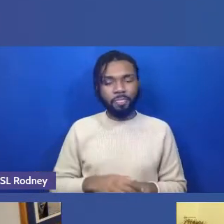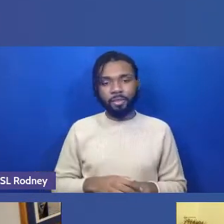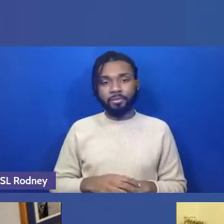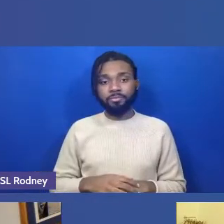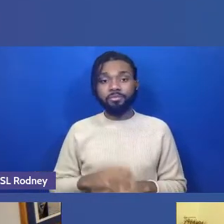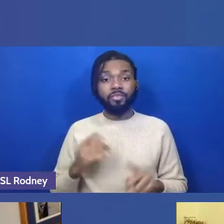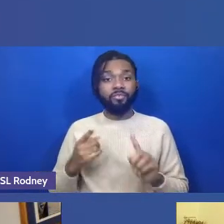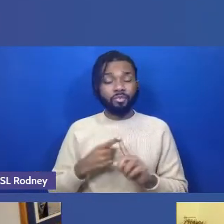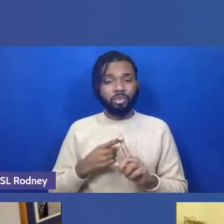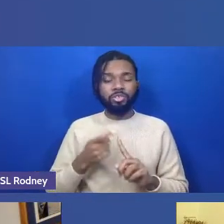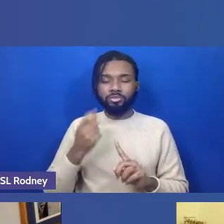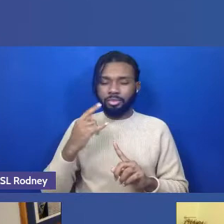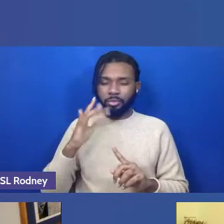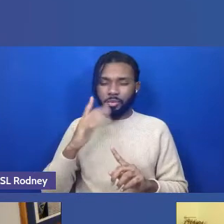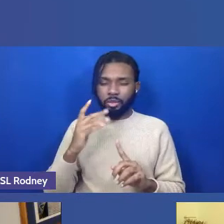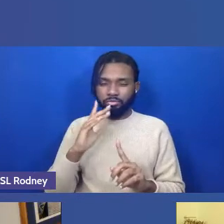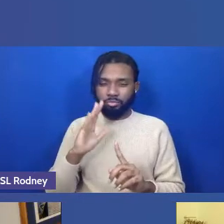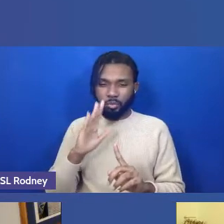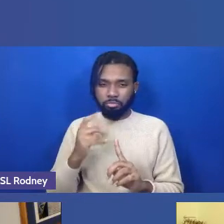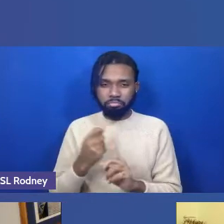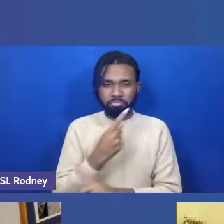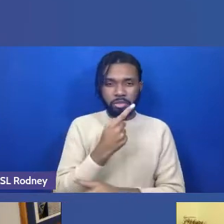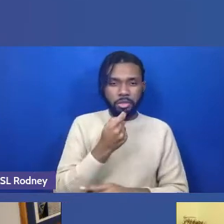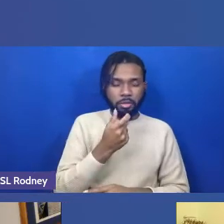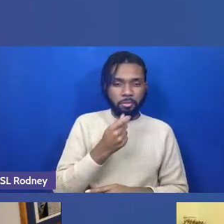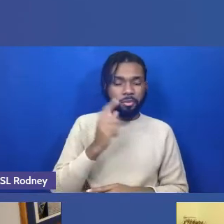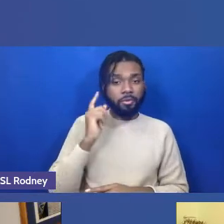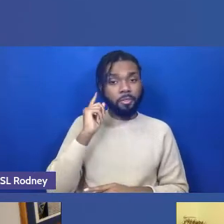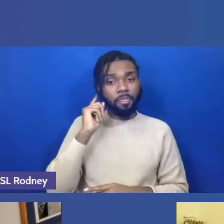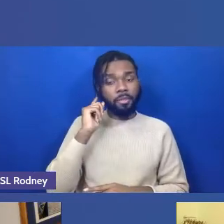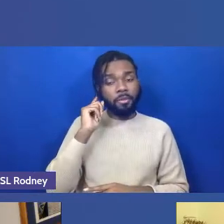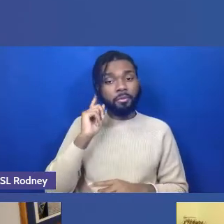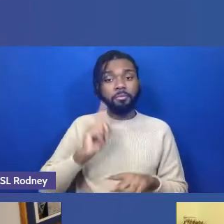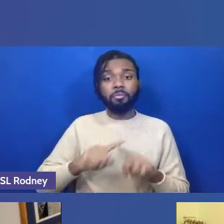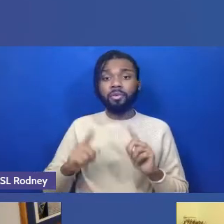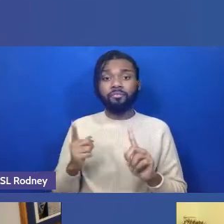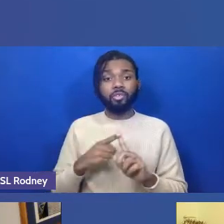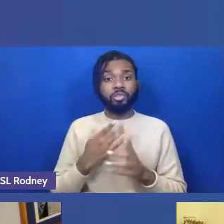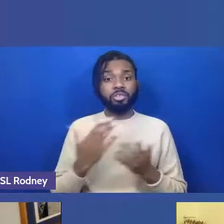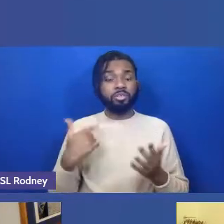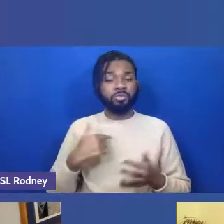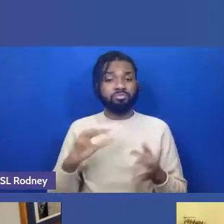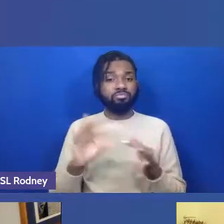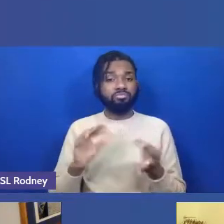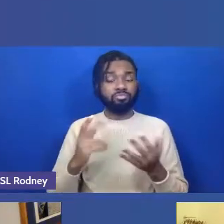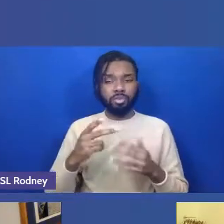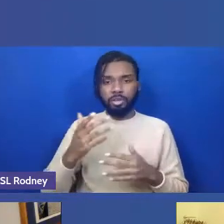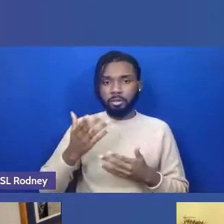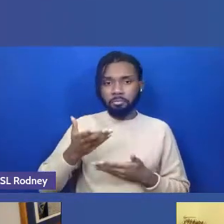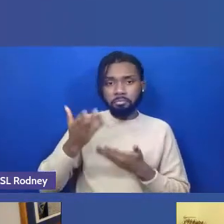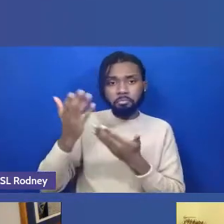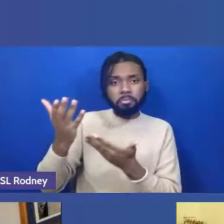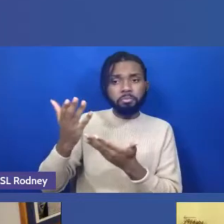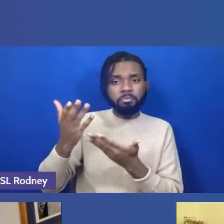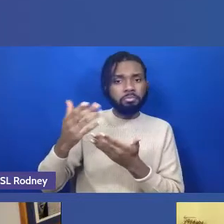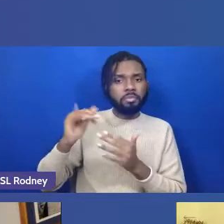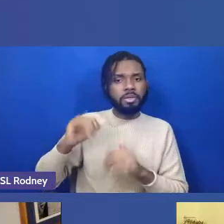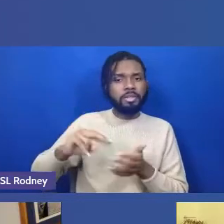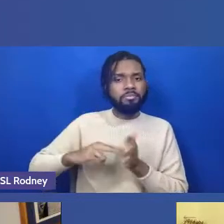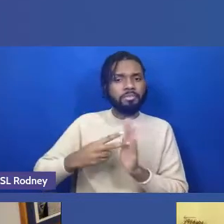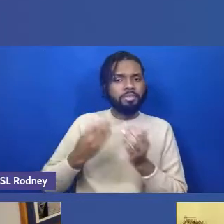bit from our prep call. But one of the first things we talked about is that pitching can mean many different things to many different